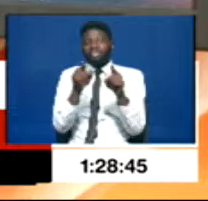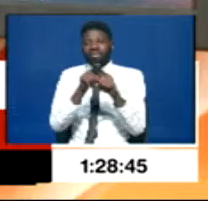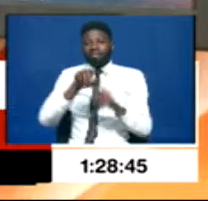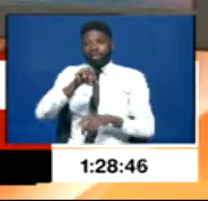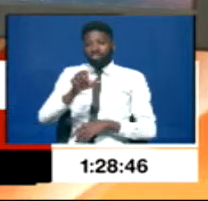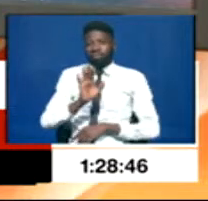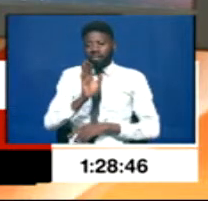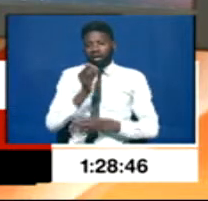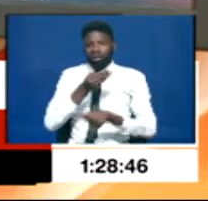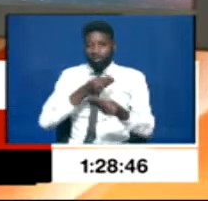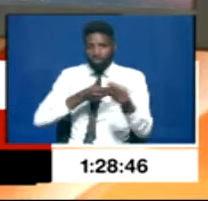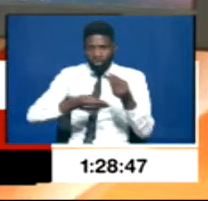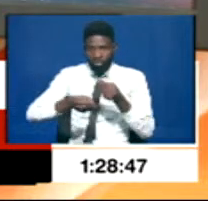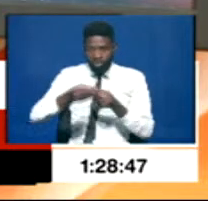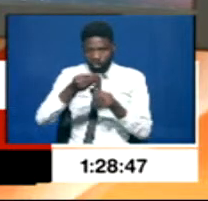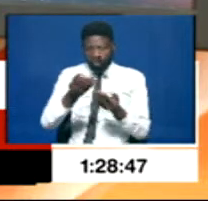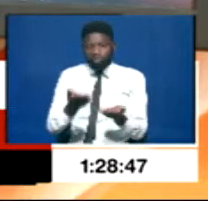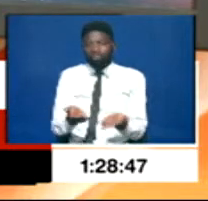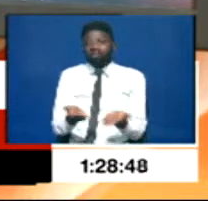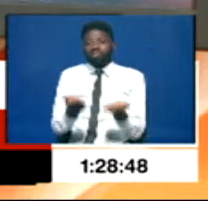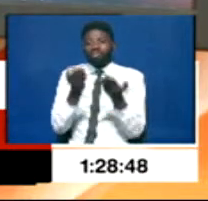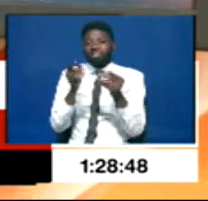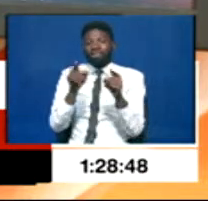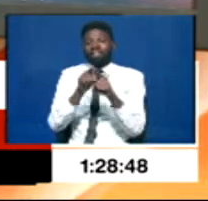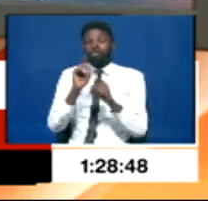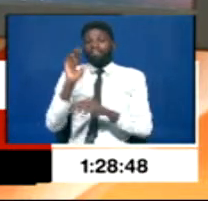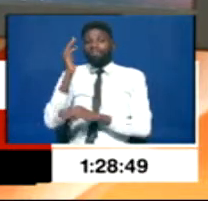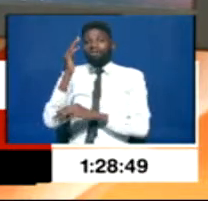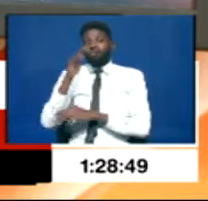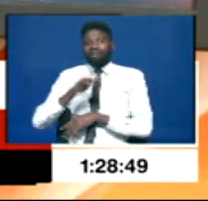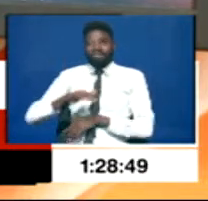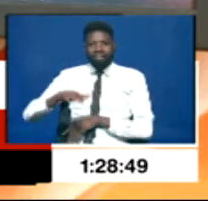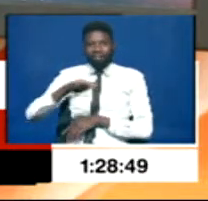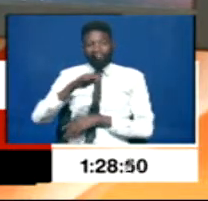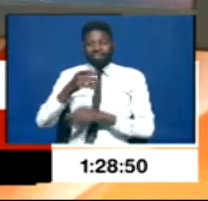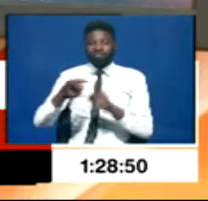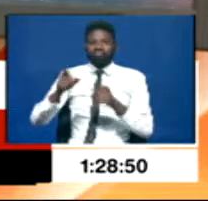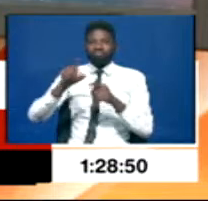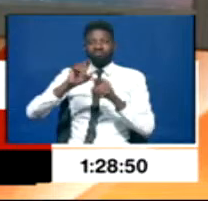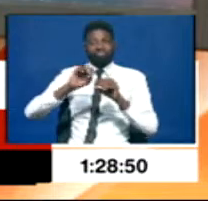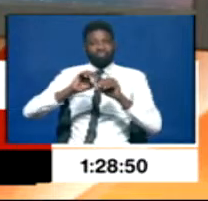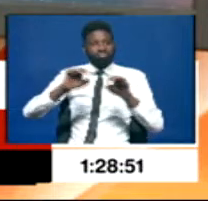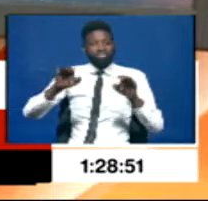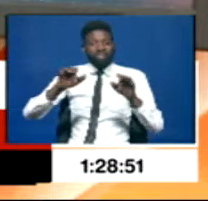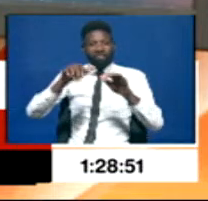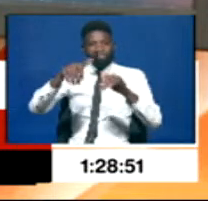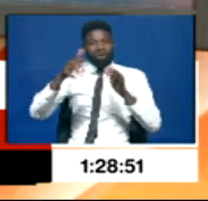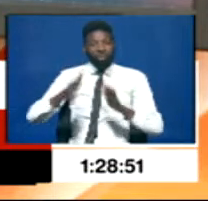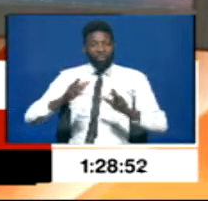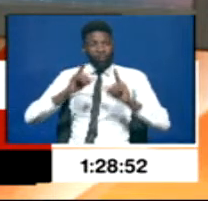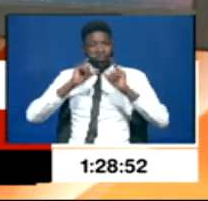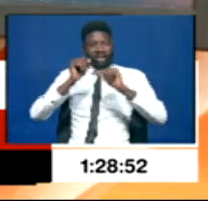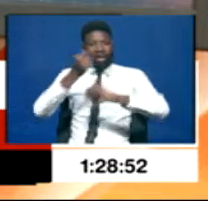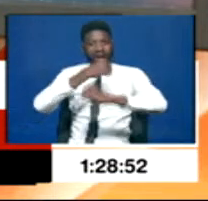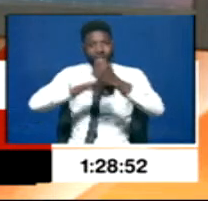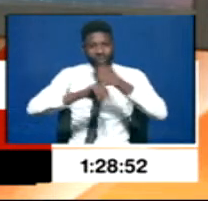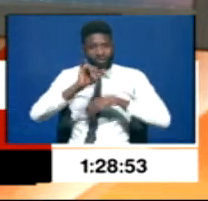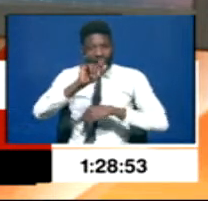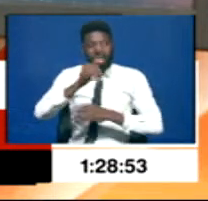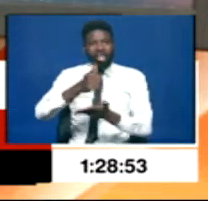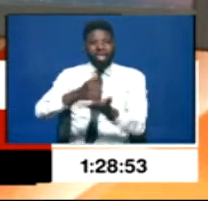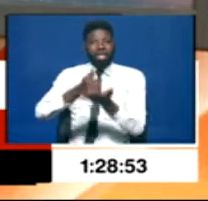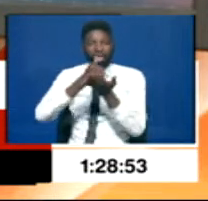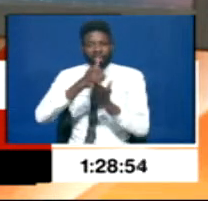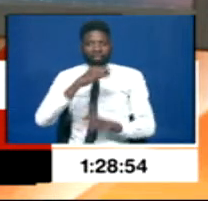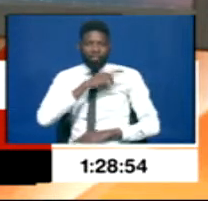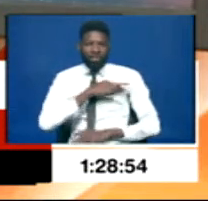economic and increase forest cover in the region. The farmers said the gesture is a great source of income and empowerment that